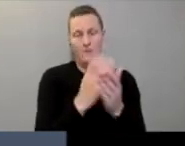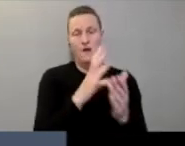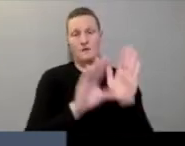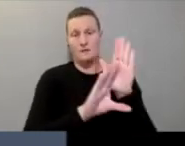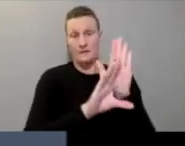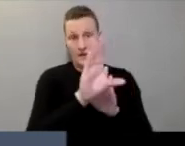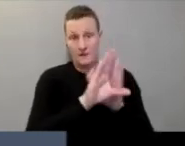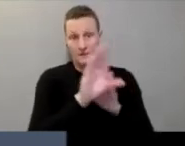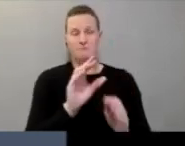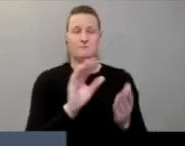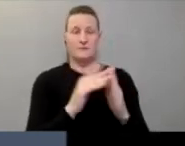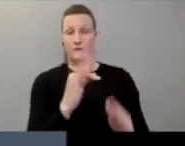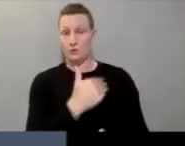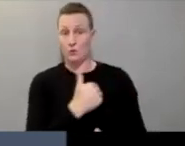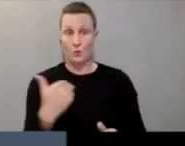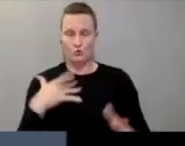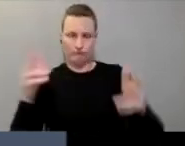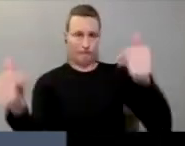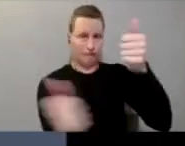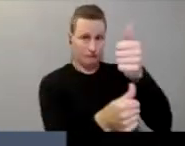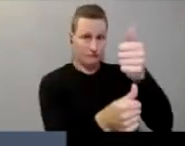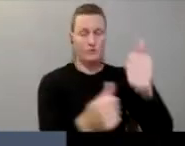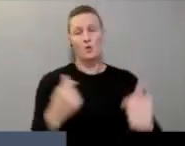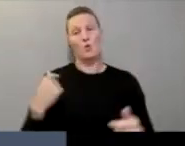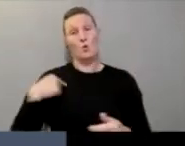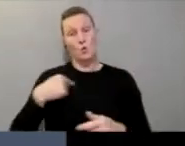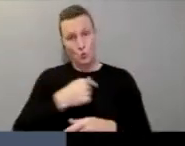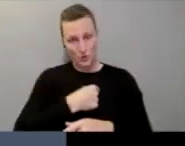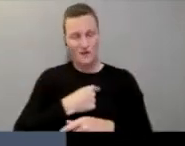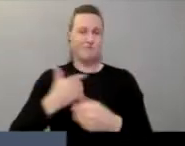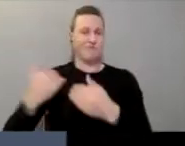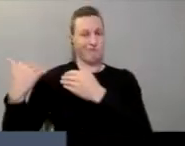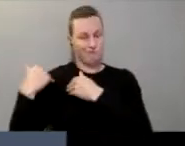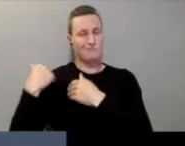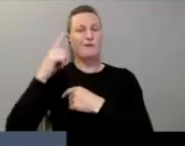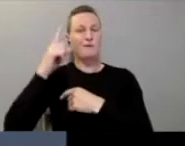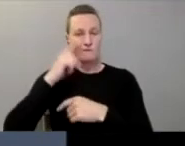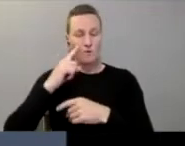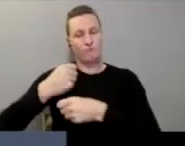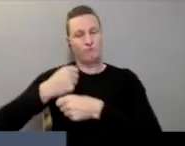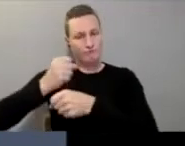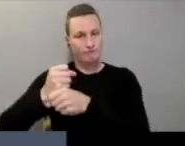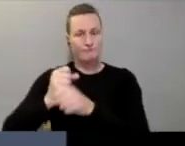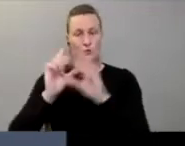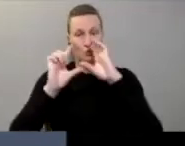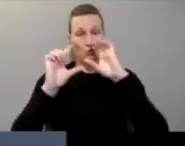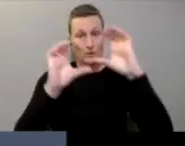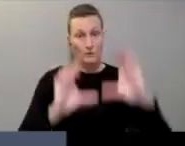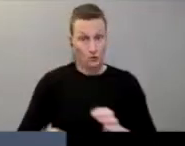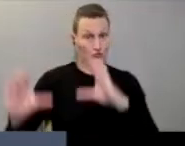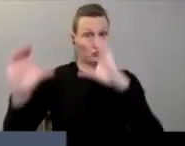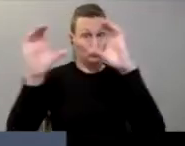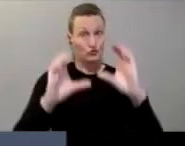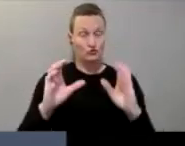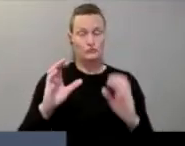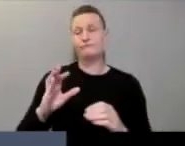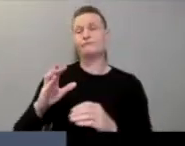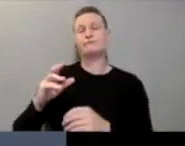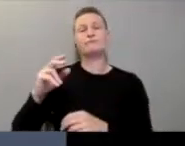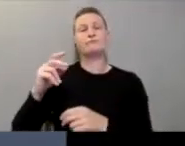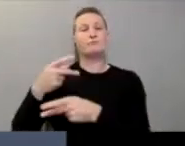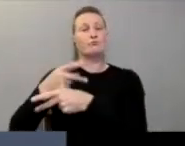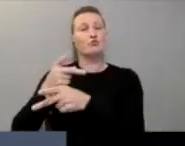and we are the team that produces Nuit Blanche annually. The producing team is made up of programmers and production supervisors who work